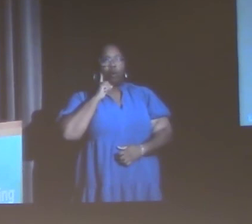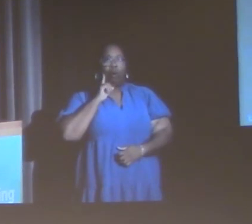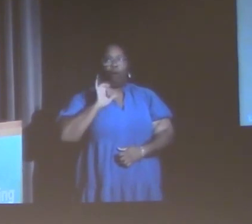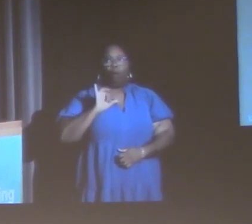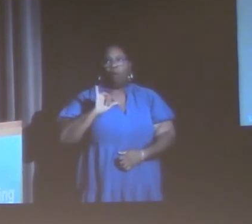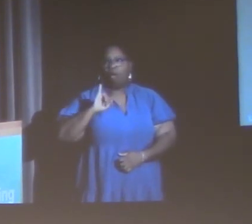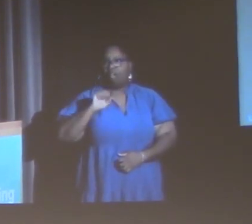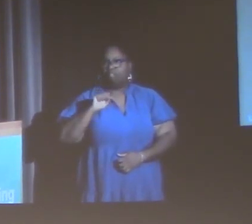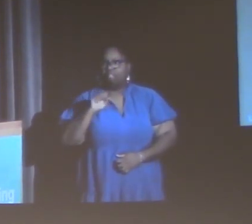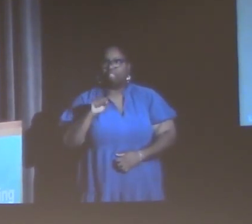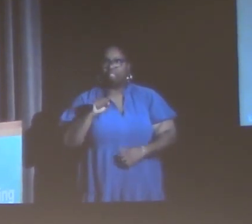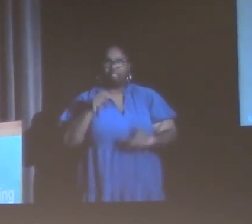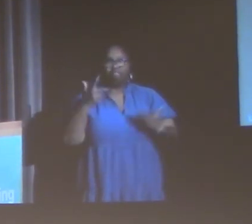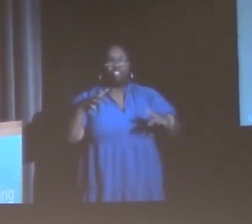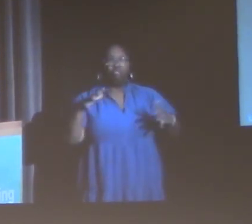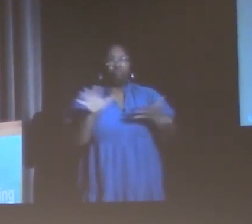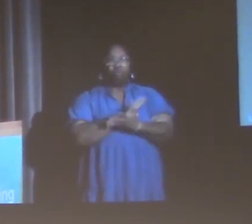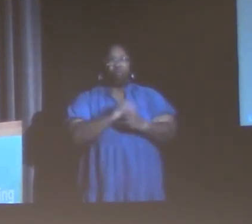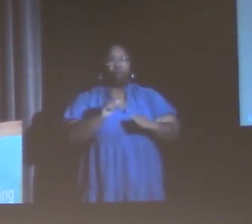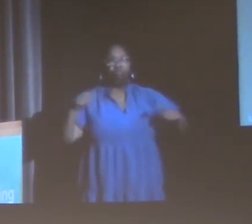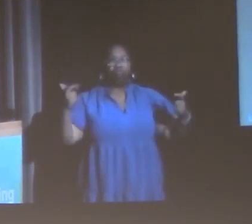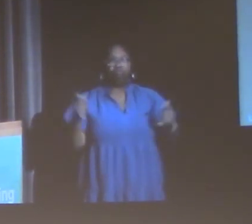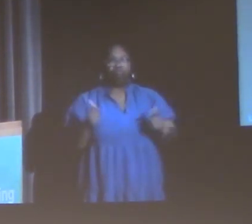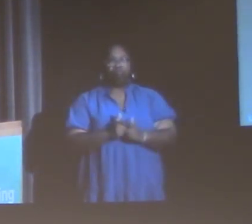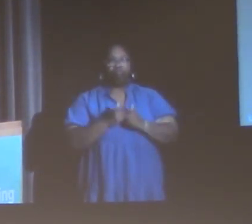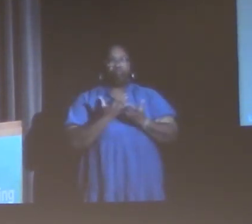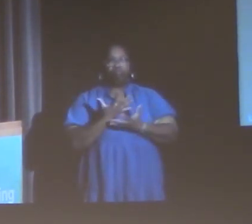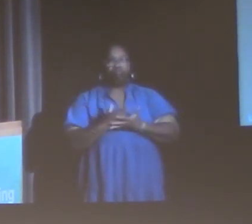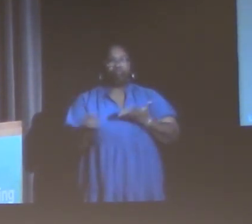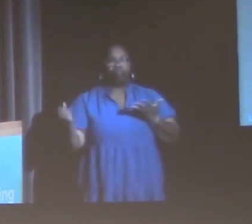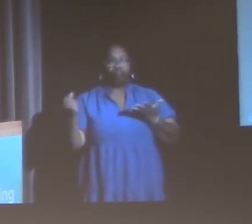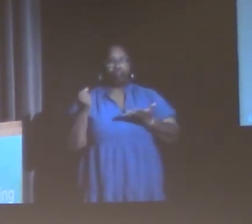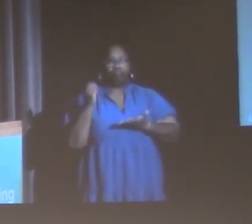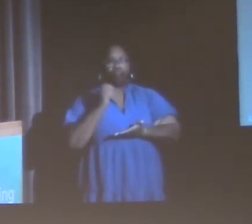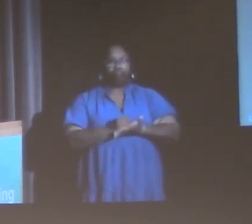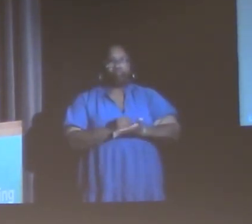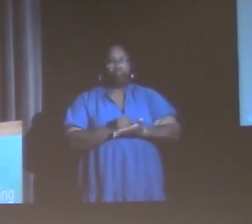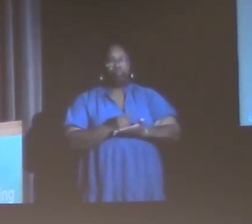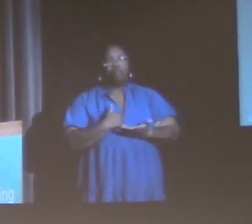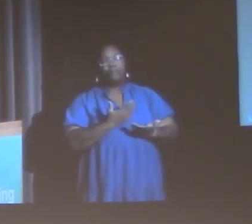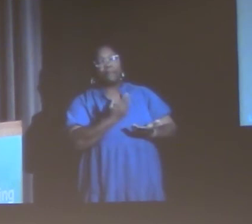been decimated, they no longer, but I'd love to hear that. And then